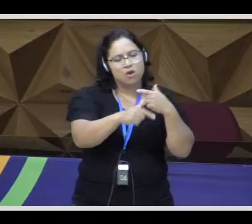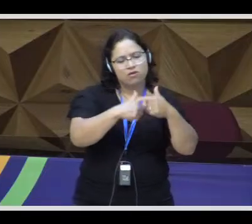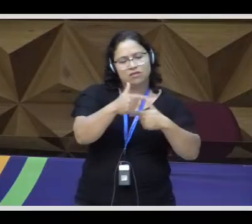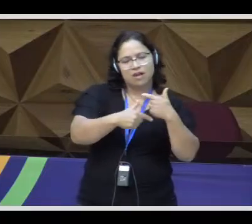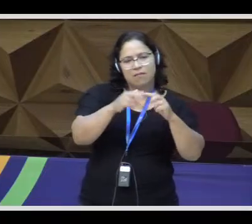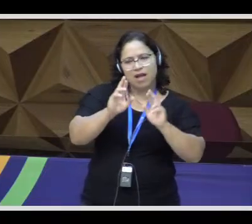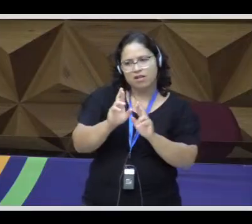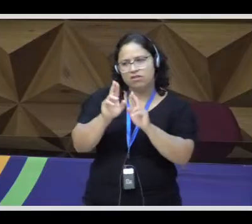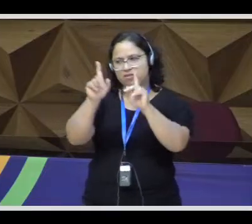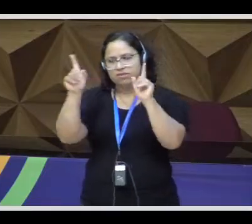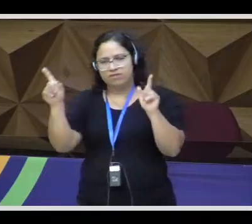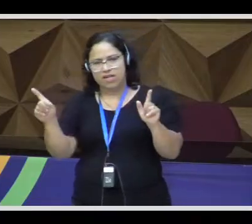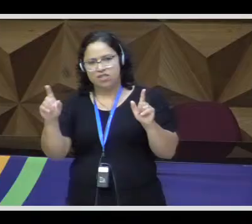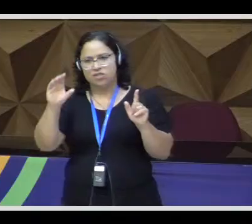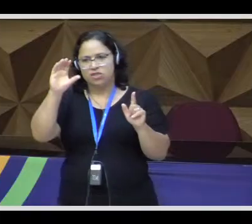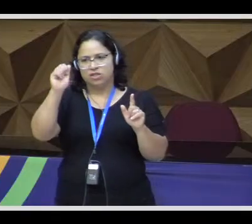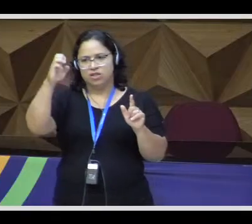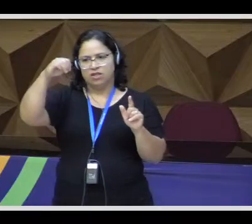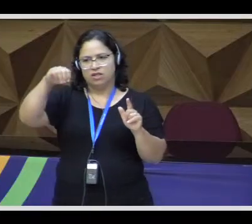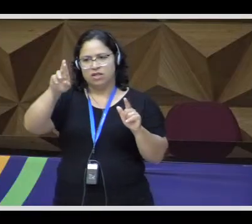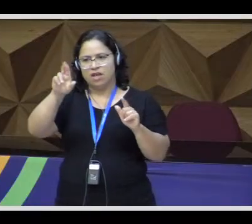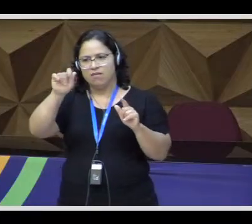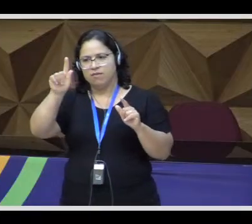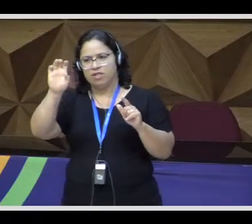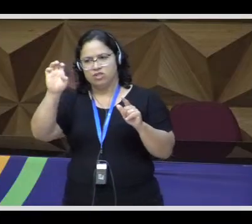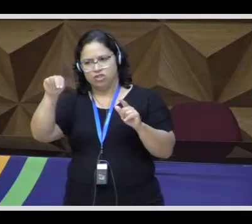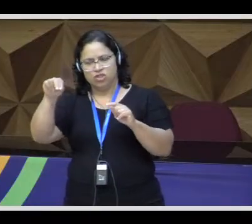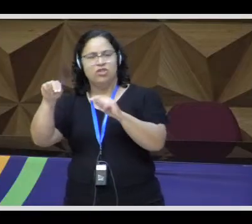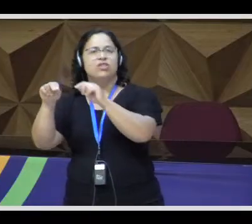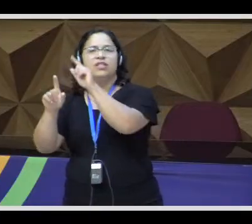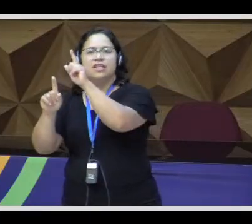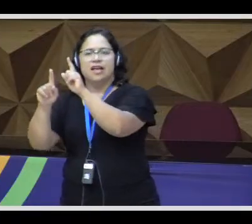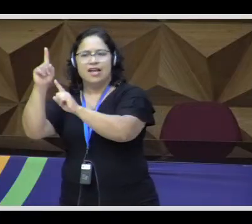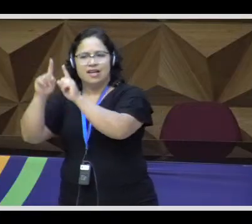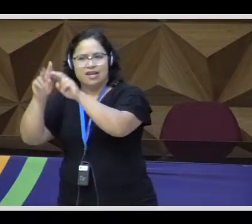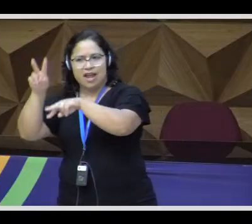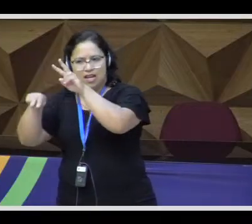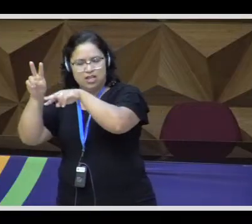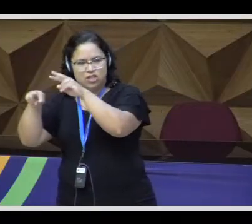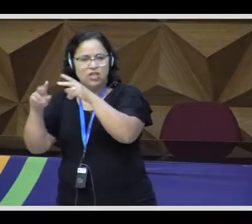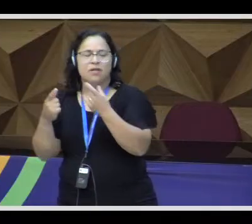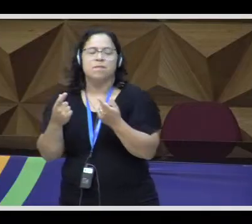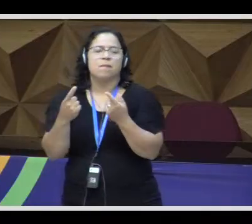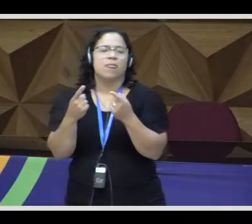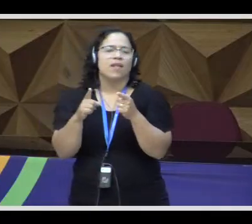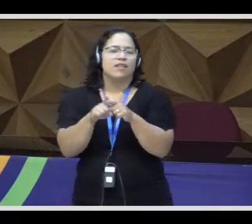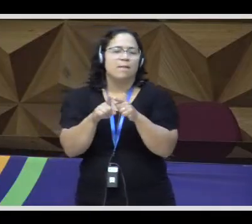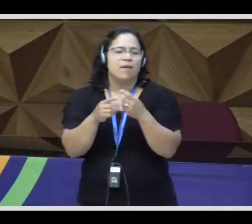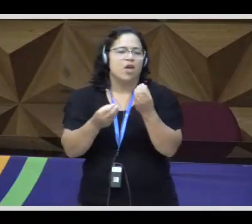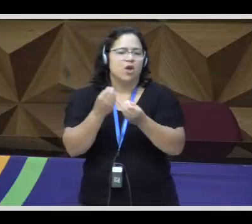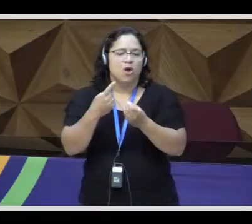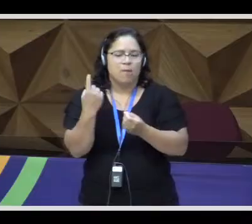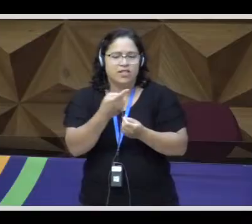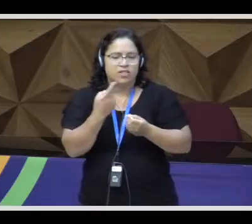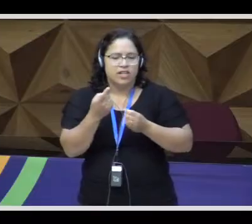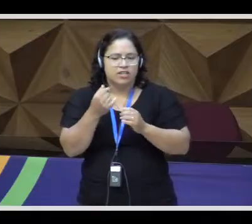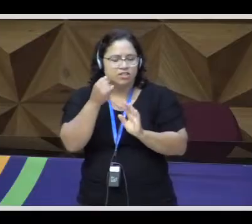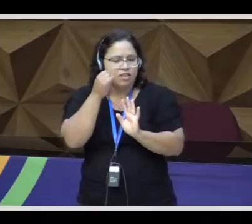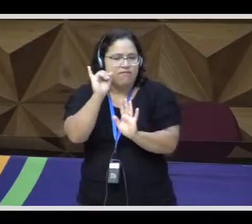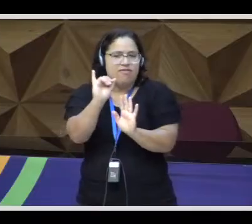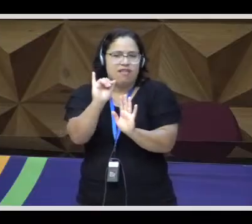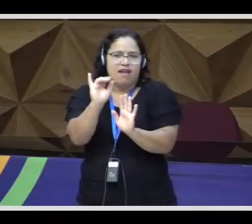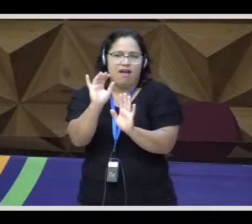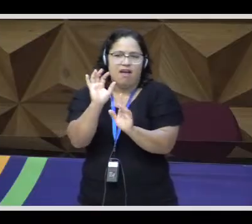any measures in order to prevent the influence factor. Yeah, no, I mean, Cambridge